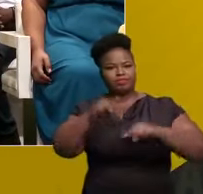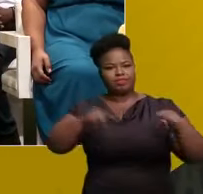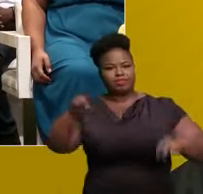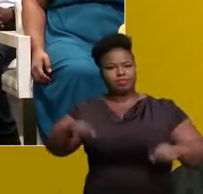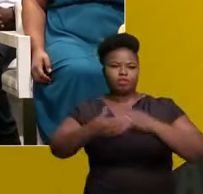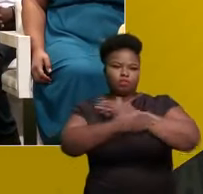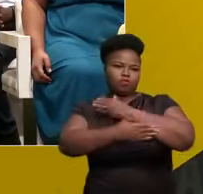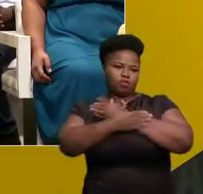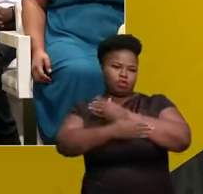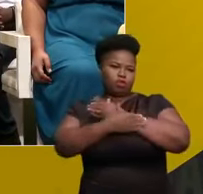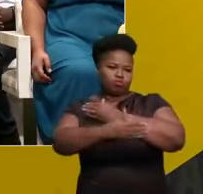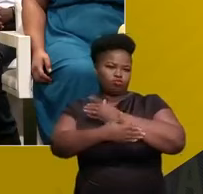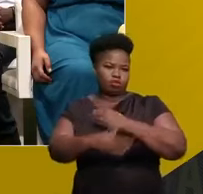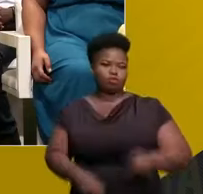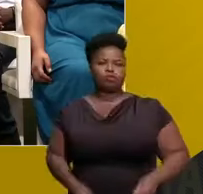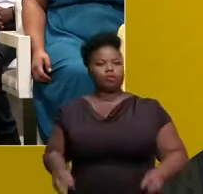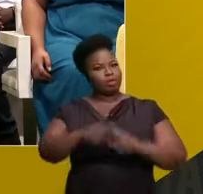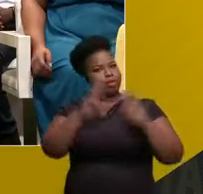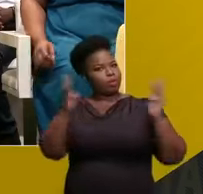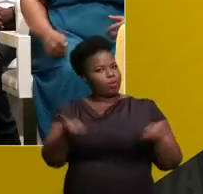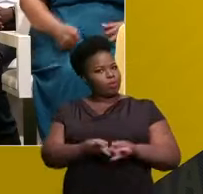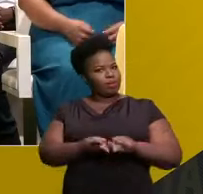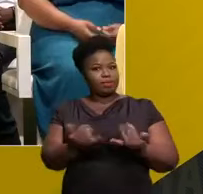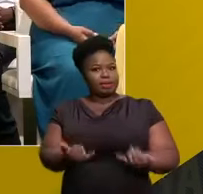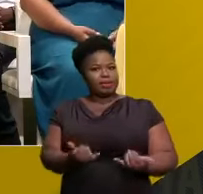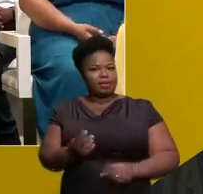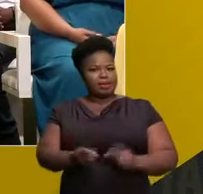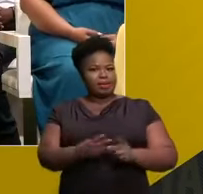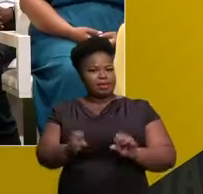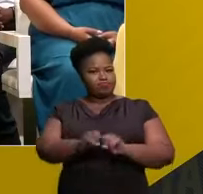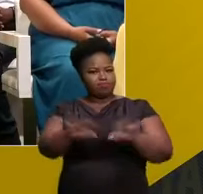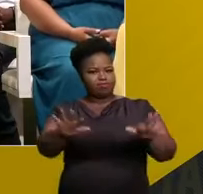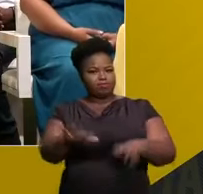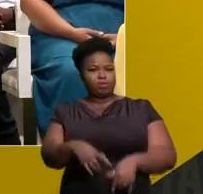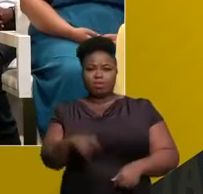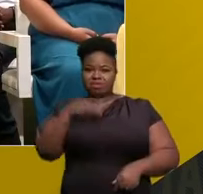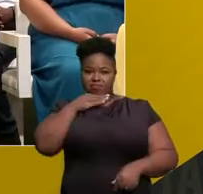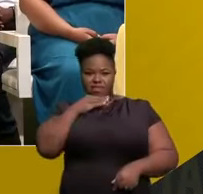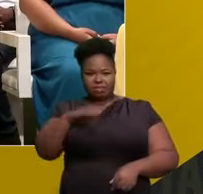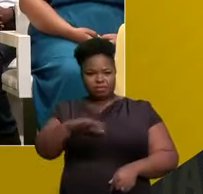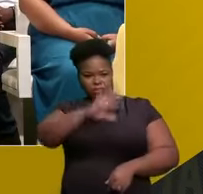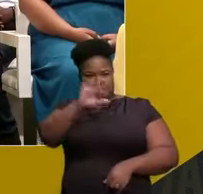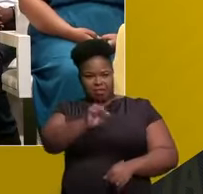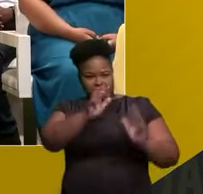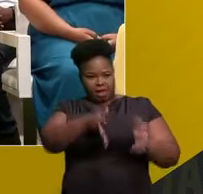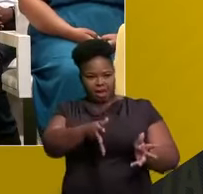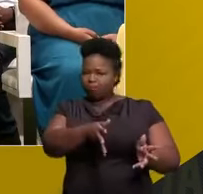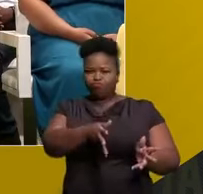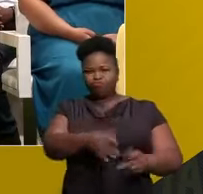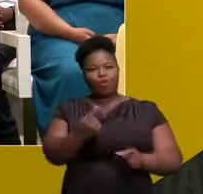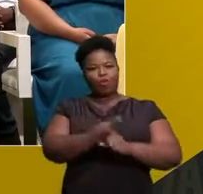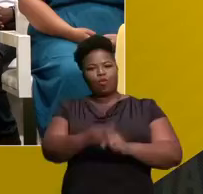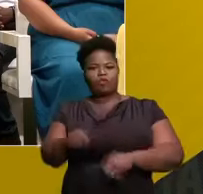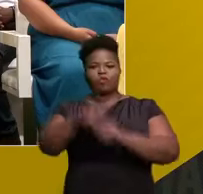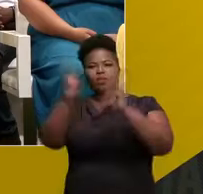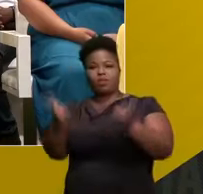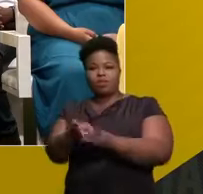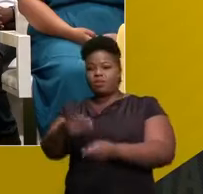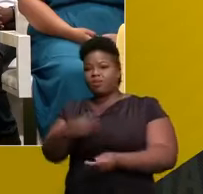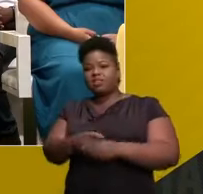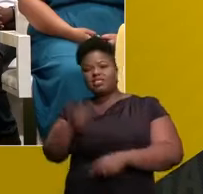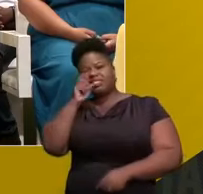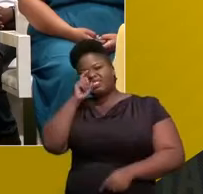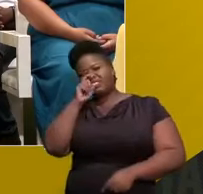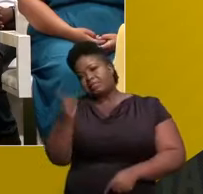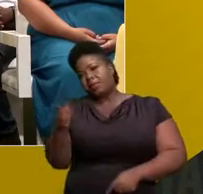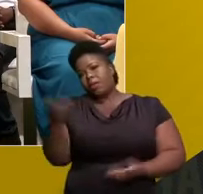of the fase. So we are worldwide, guys. So re bla bla le lone le tshebo gore a re bla bla le Africa borwa fela. Re bla bla le mafase ka moka la bona se se rona